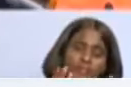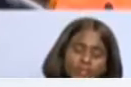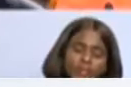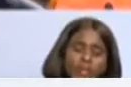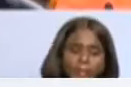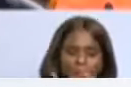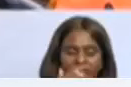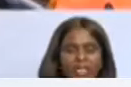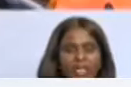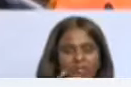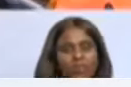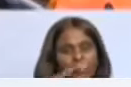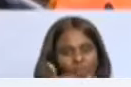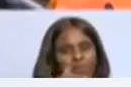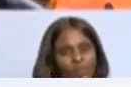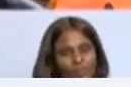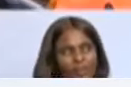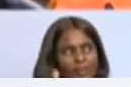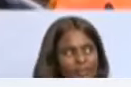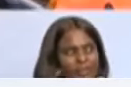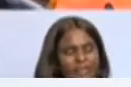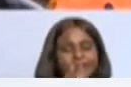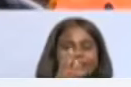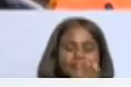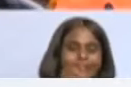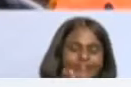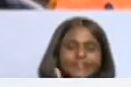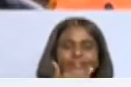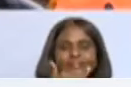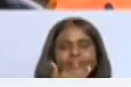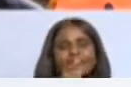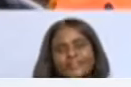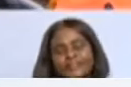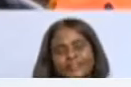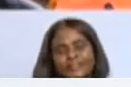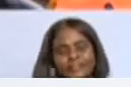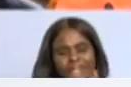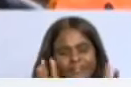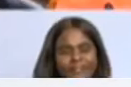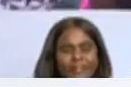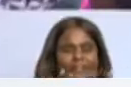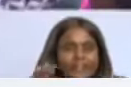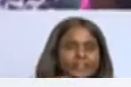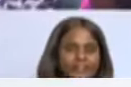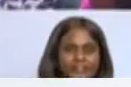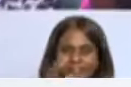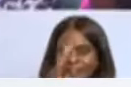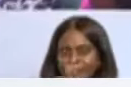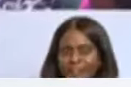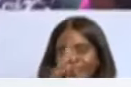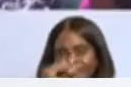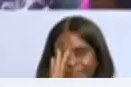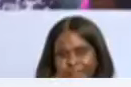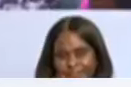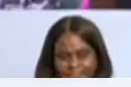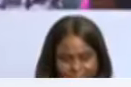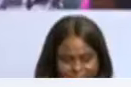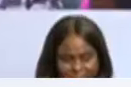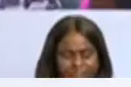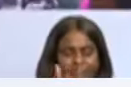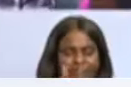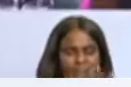join forces with the government to stop illegal mining. Very important. Madam Speaker, to support expansion